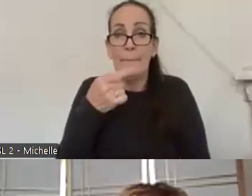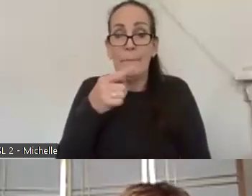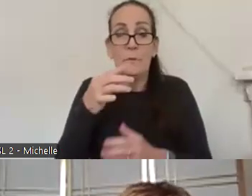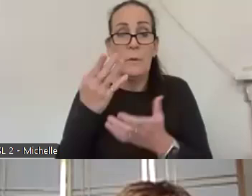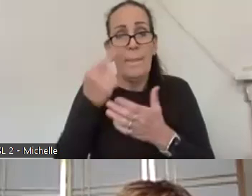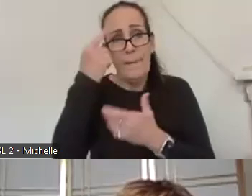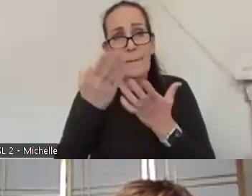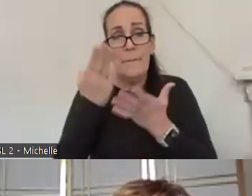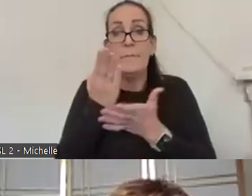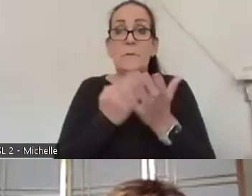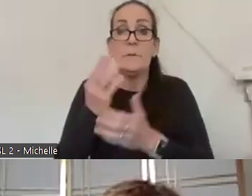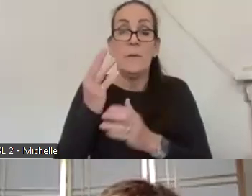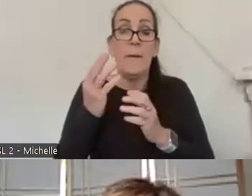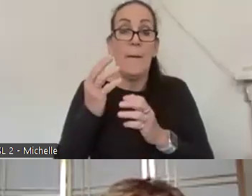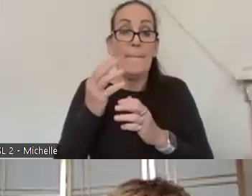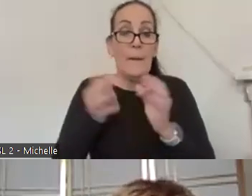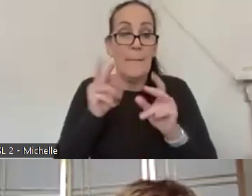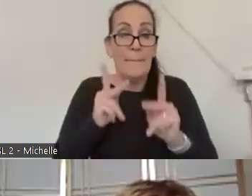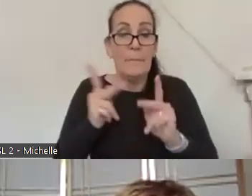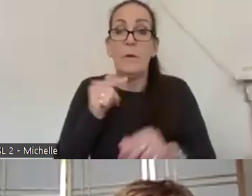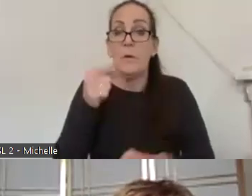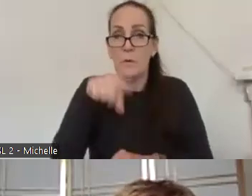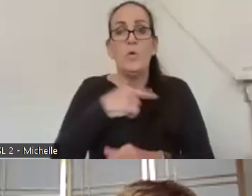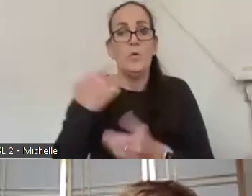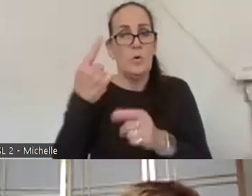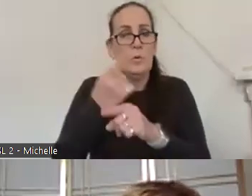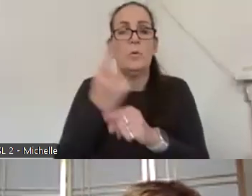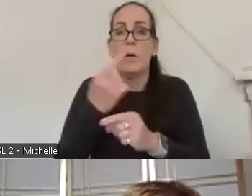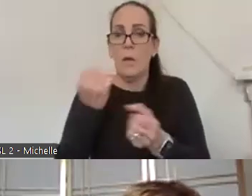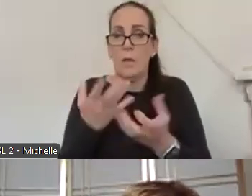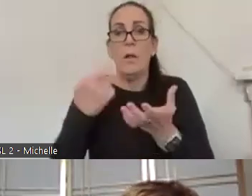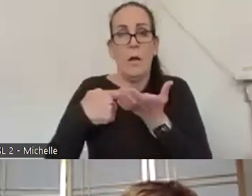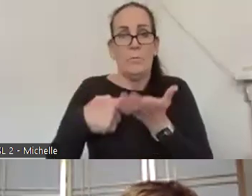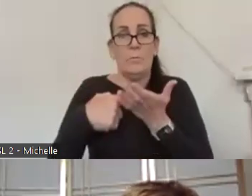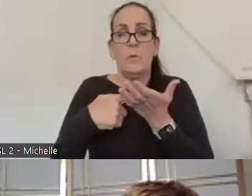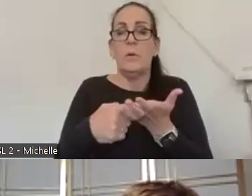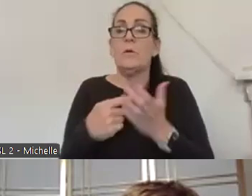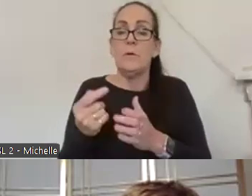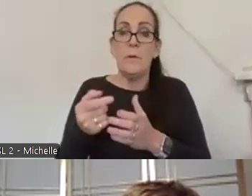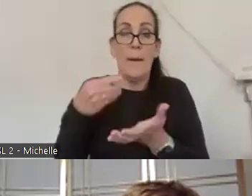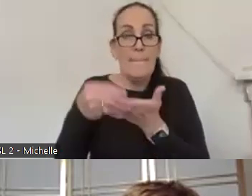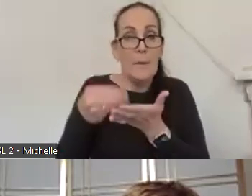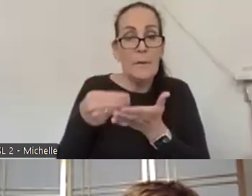around. Yes. You're right. There's a lot of talk about funding, a lot of talk about caregiving. And we also, at